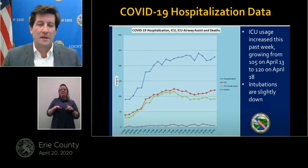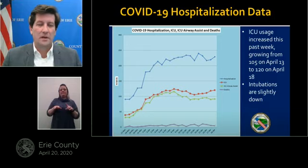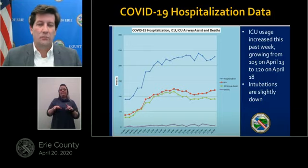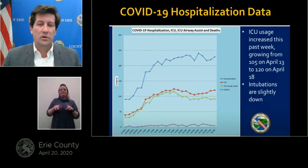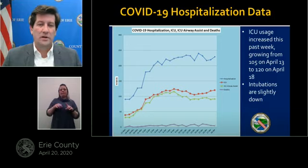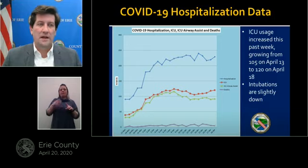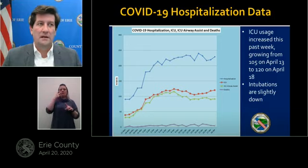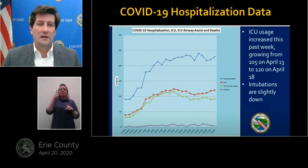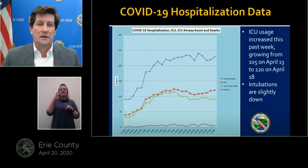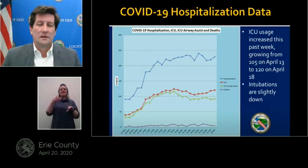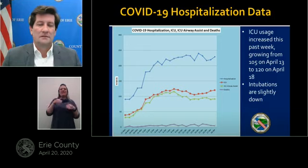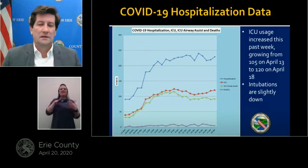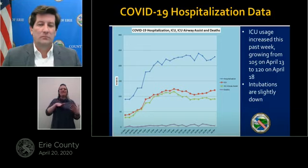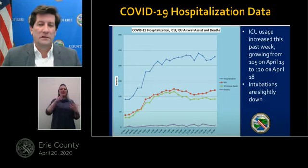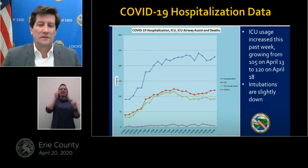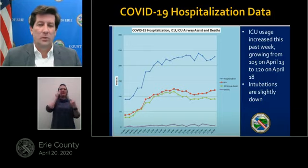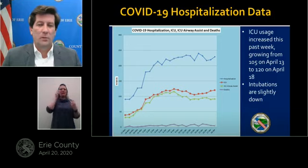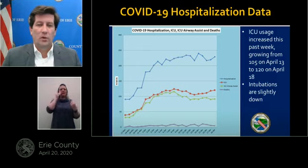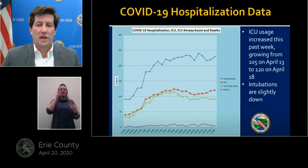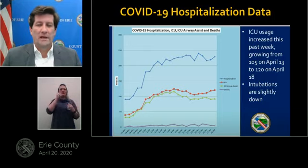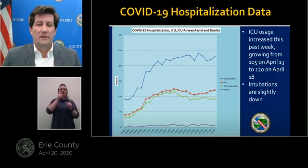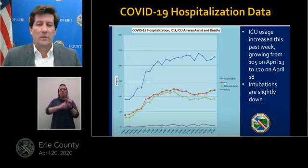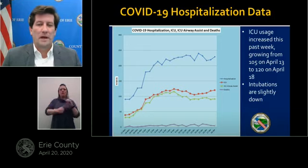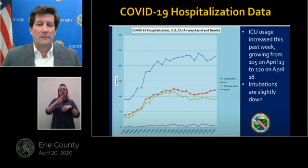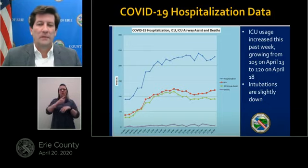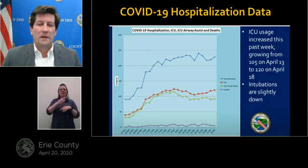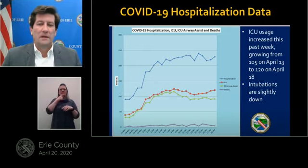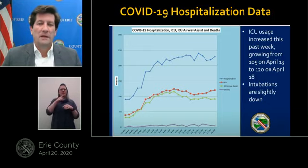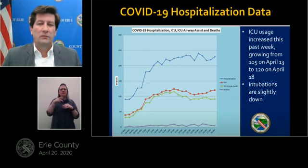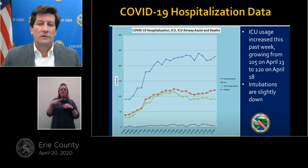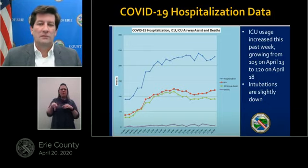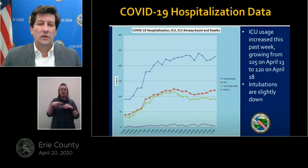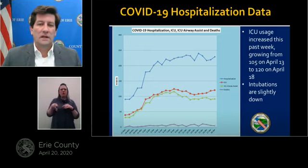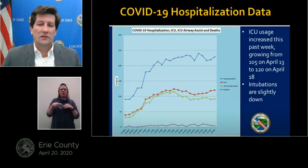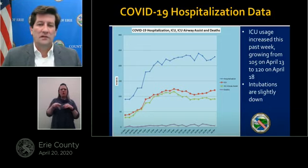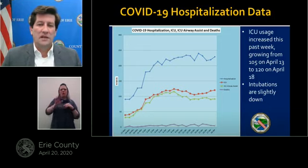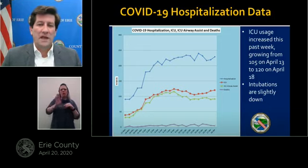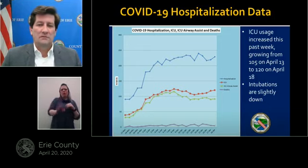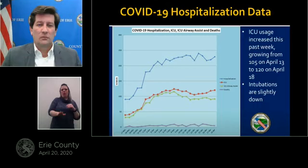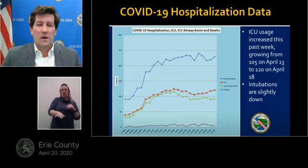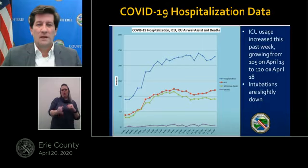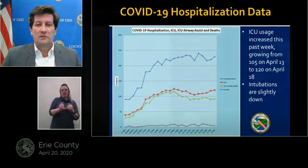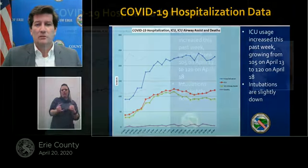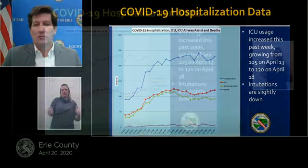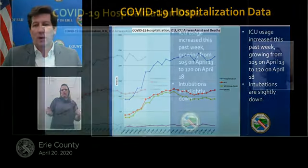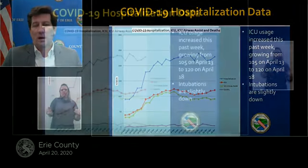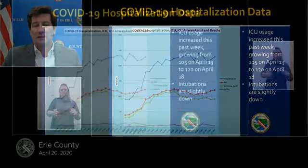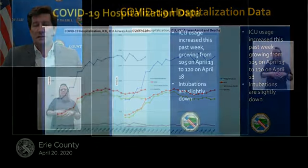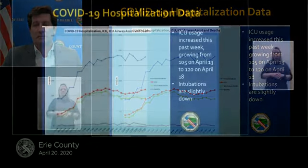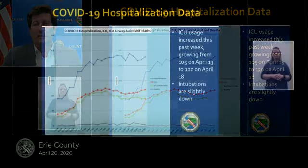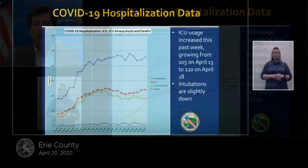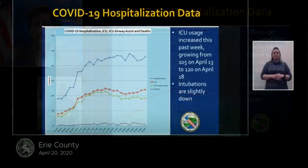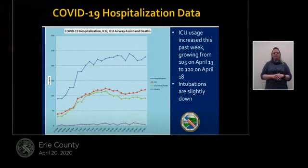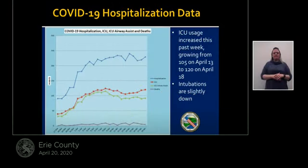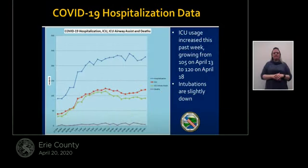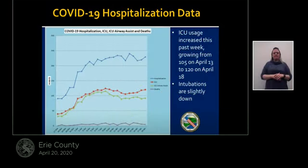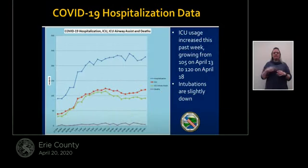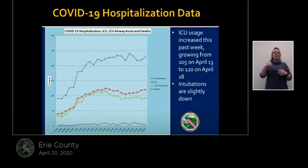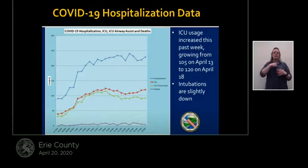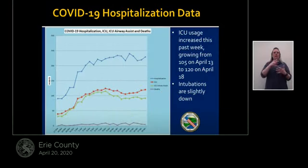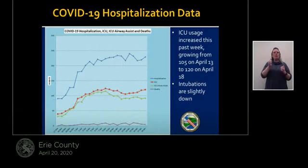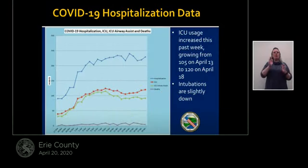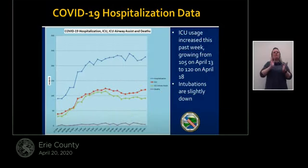data per day. It's a purple line at the bottom. And the reason we did that is we wanted to do a comparison